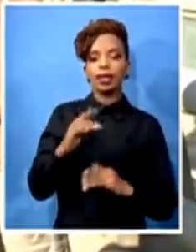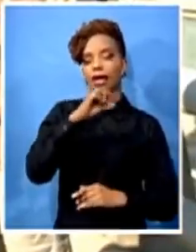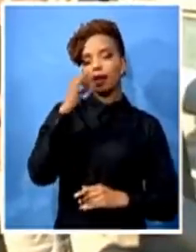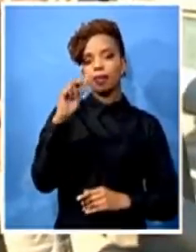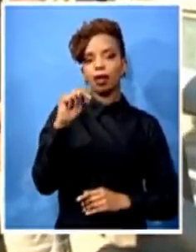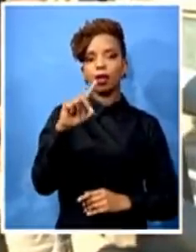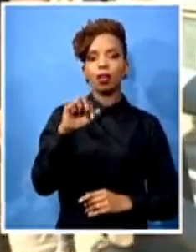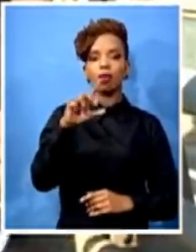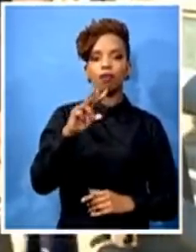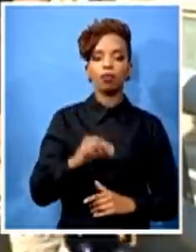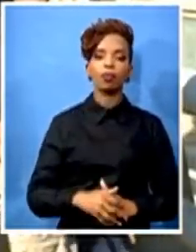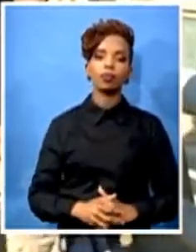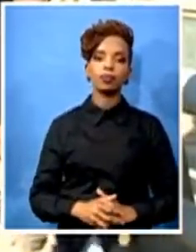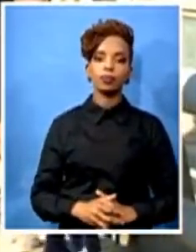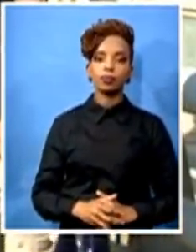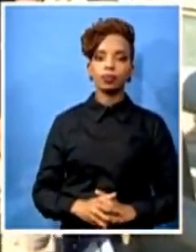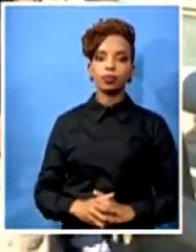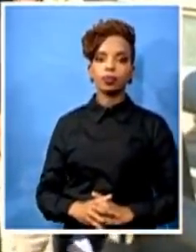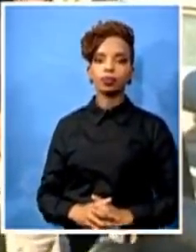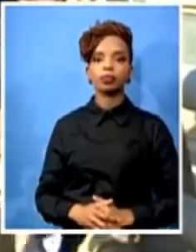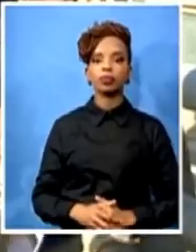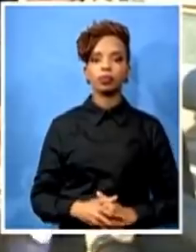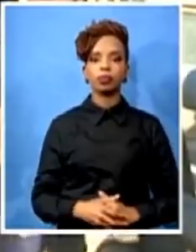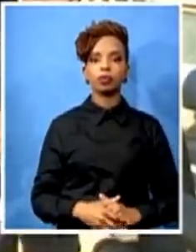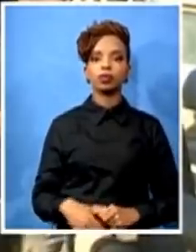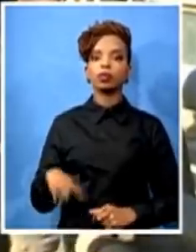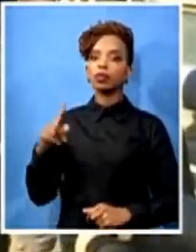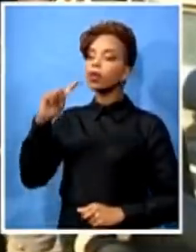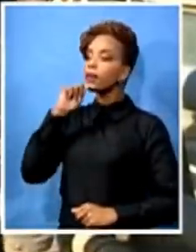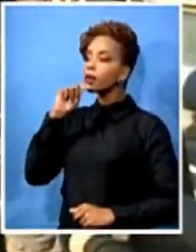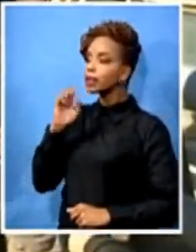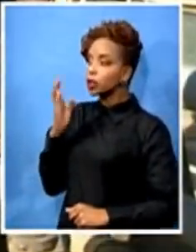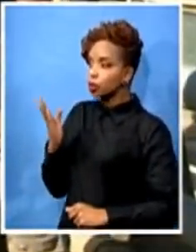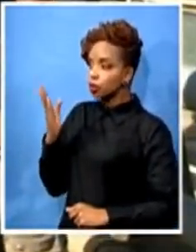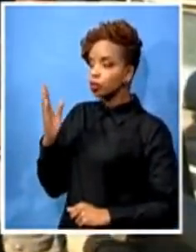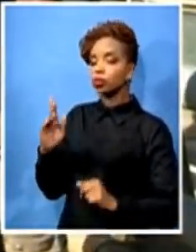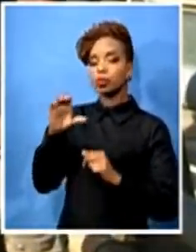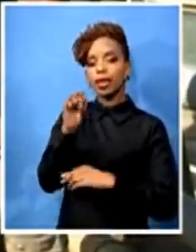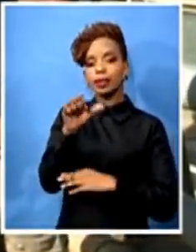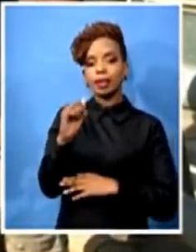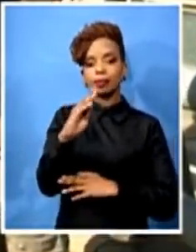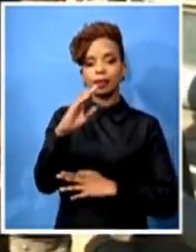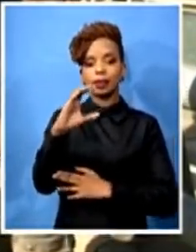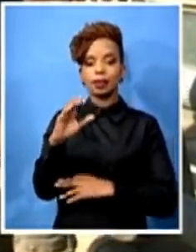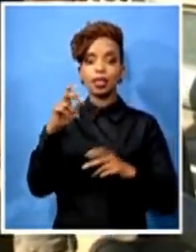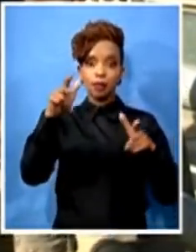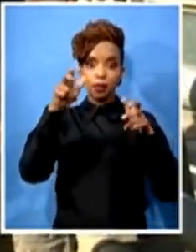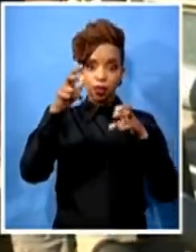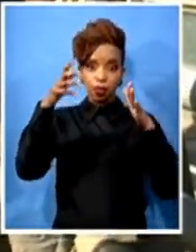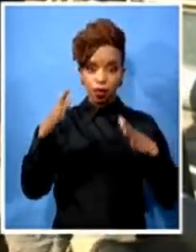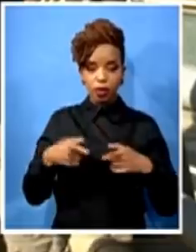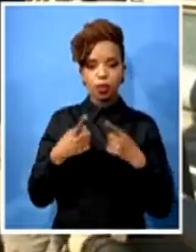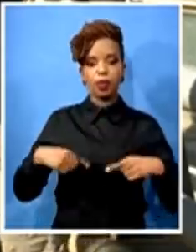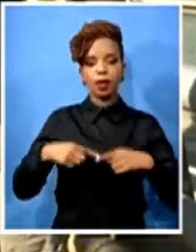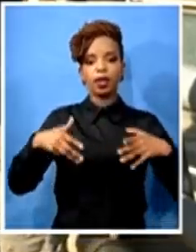Well, very good morning to you and to our SABC viewers. We're coming to you all the way from the Nelson Mandela Bridge here in Johannesburg, and this